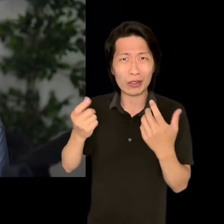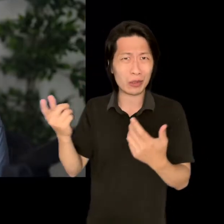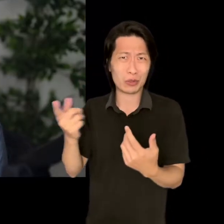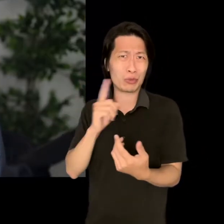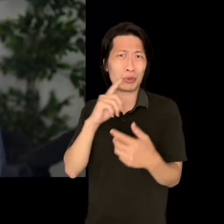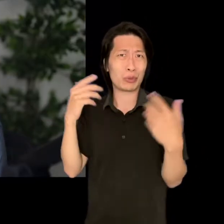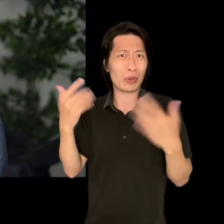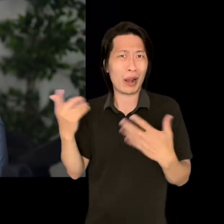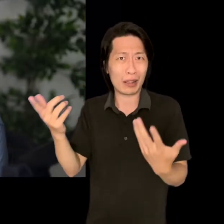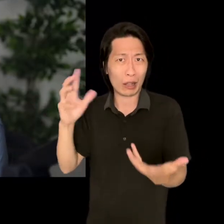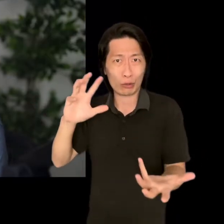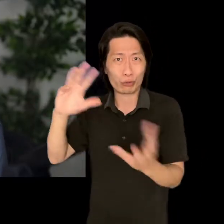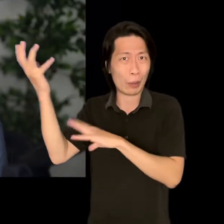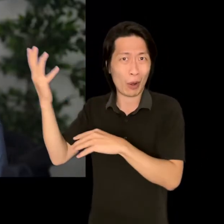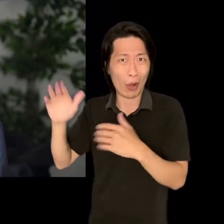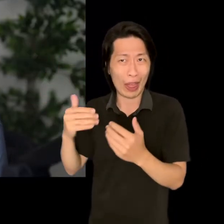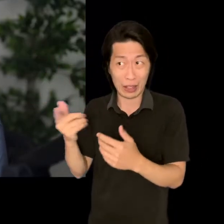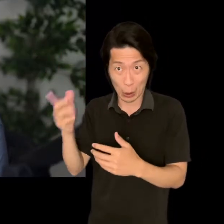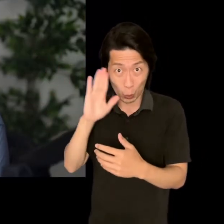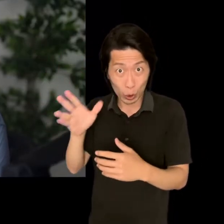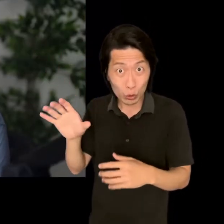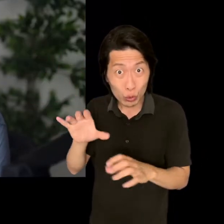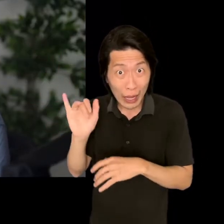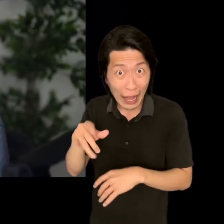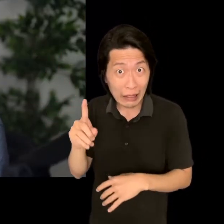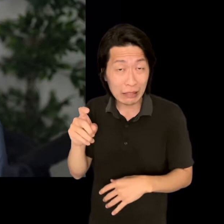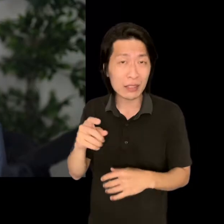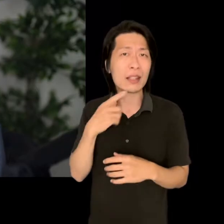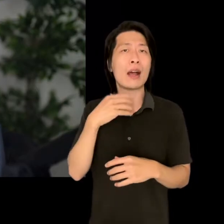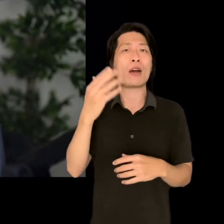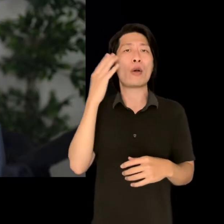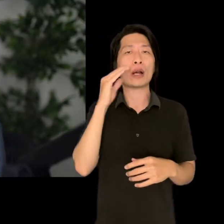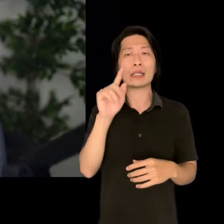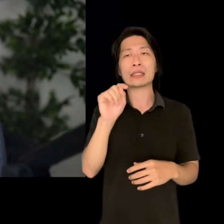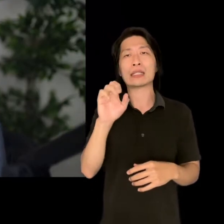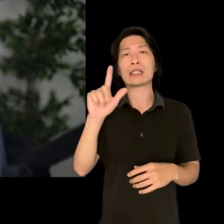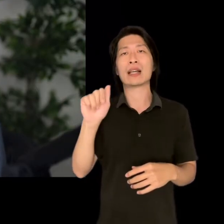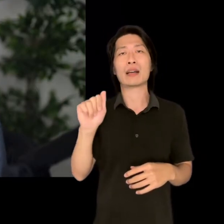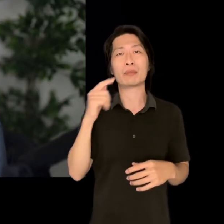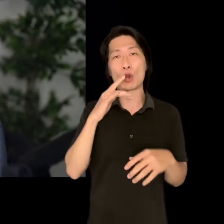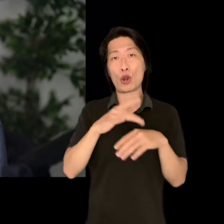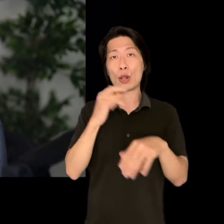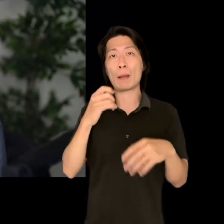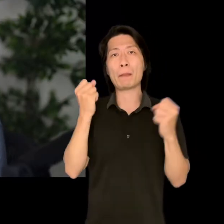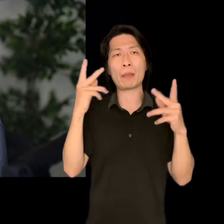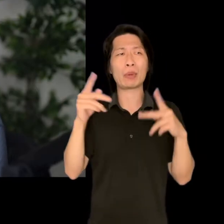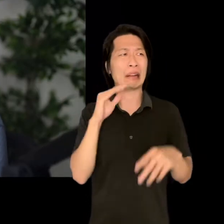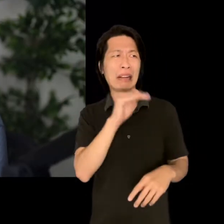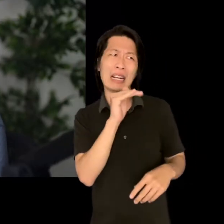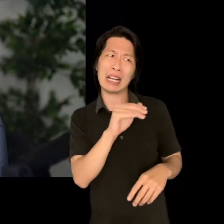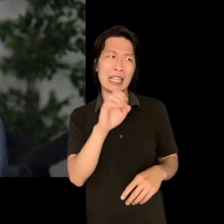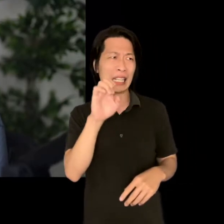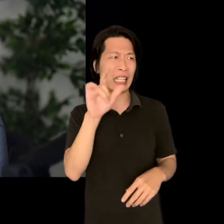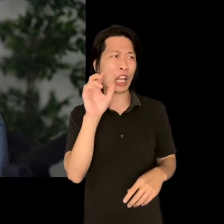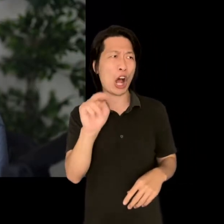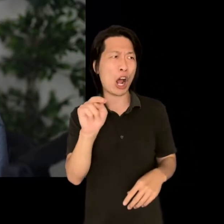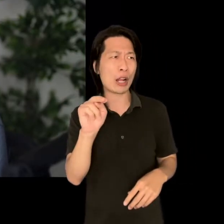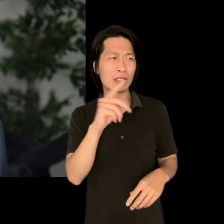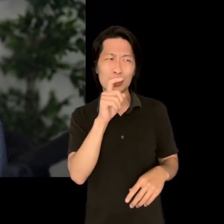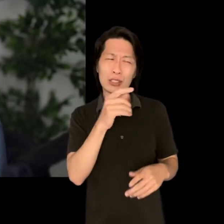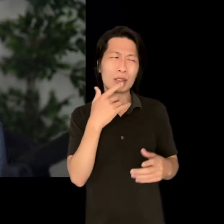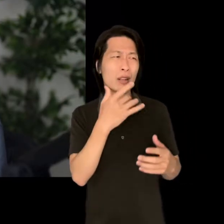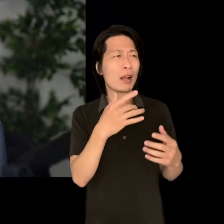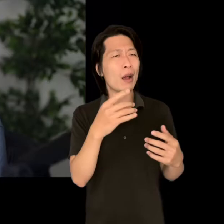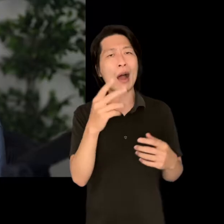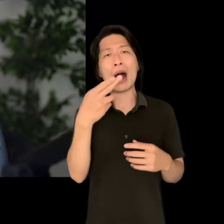side story here is early on in Tesla's life, let's say in 2010 or so, I remember that many people actually wanted Elon Musk to do a